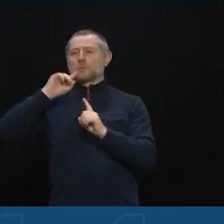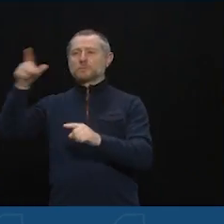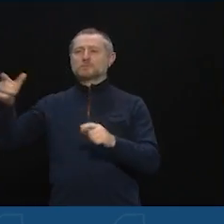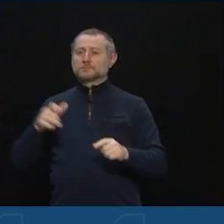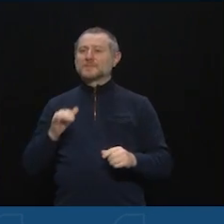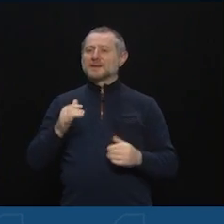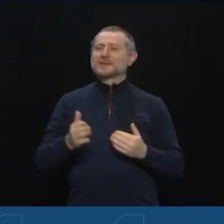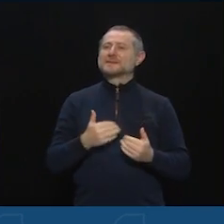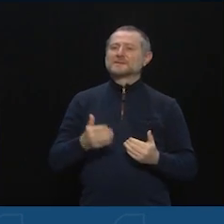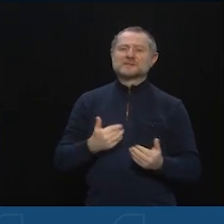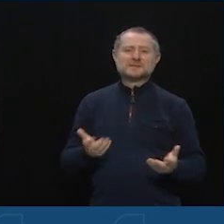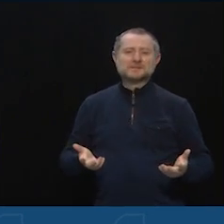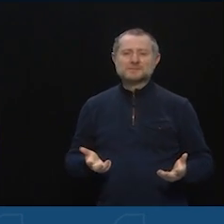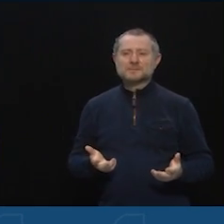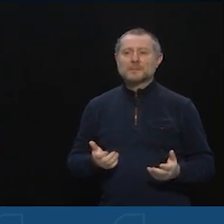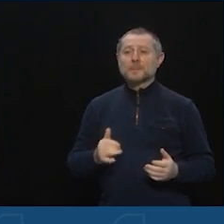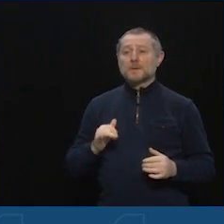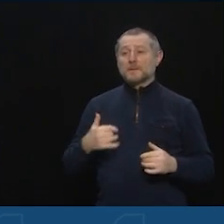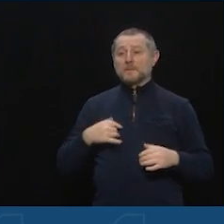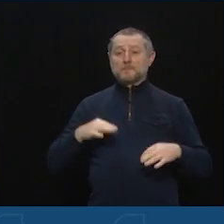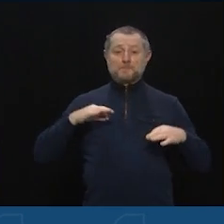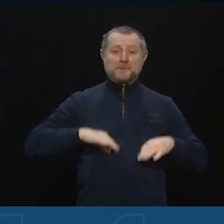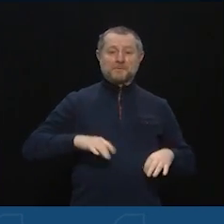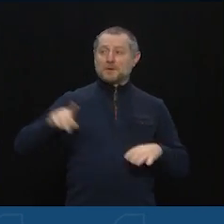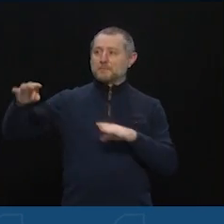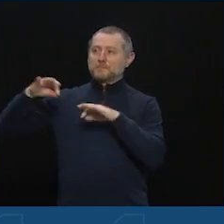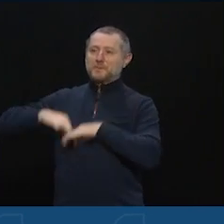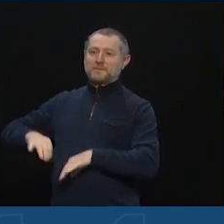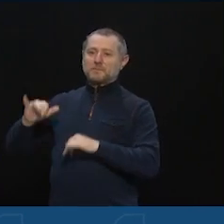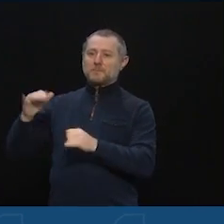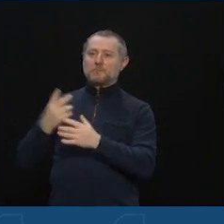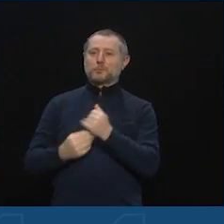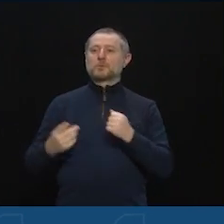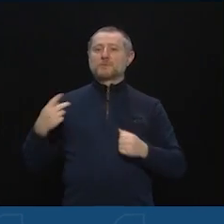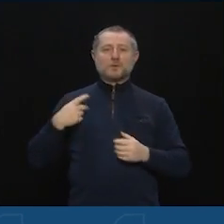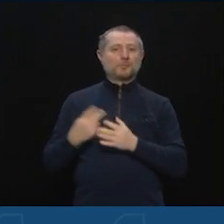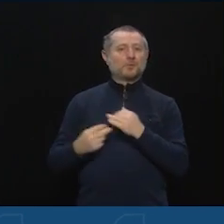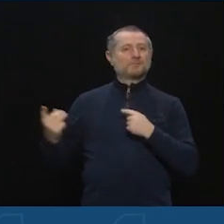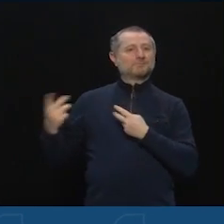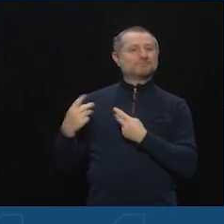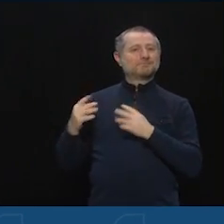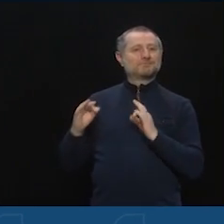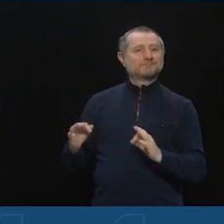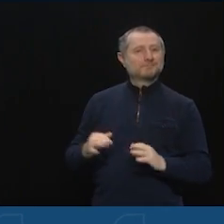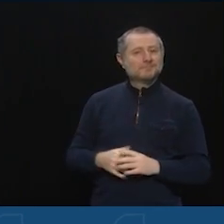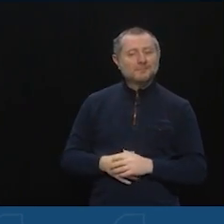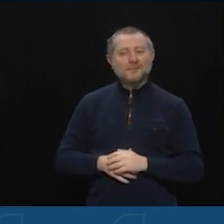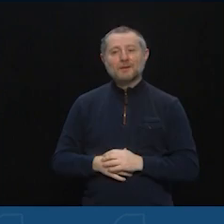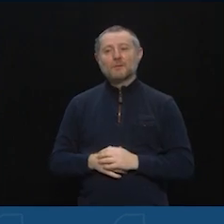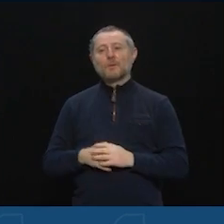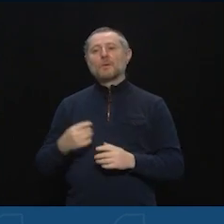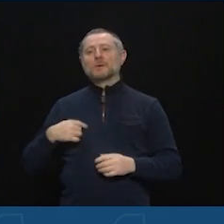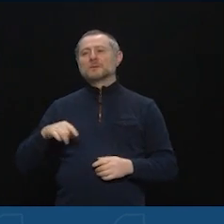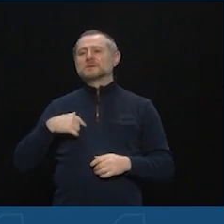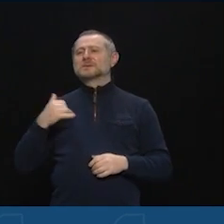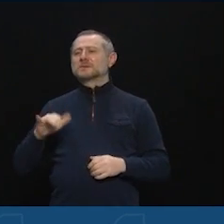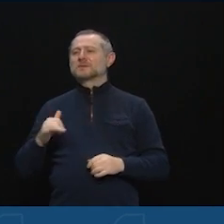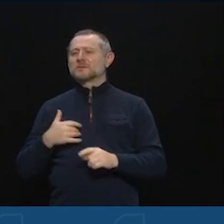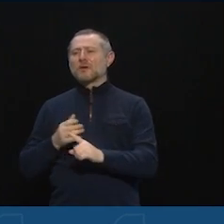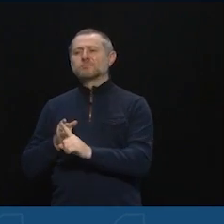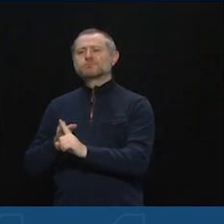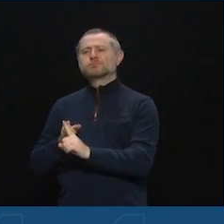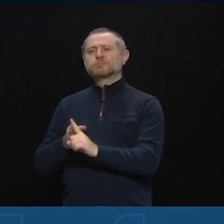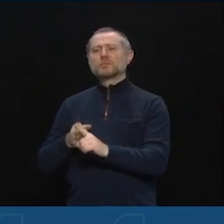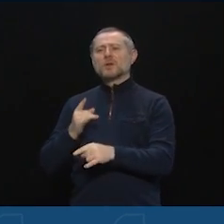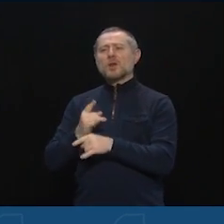it's a win-win. It's a win for us. It's a win for the small businesses. And by the way, we're still customers of our local liquor stores who